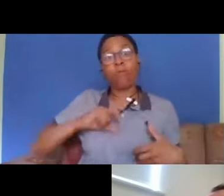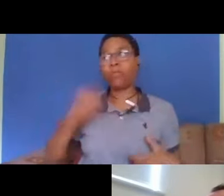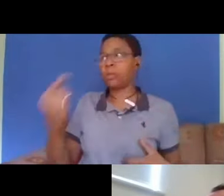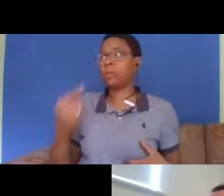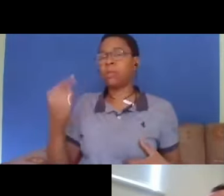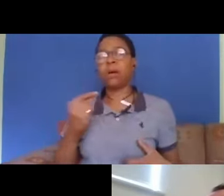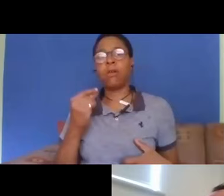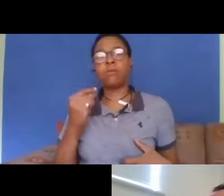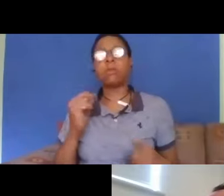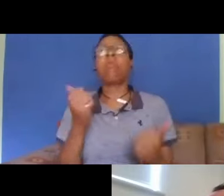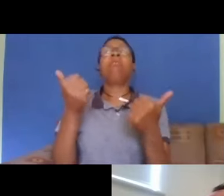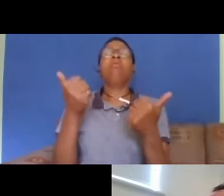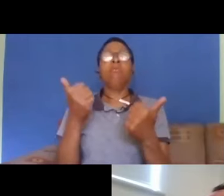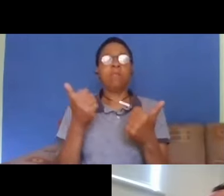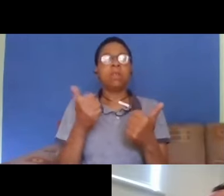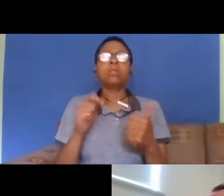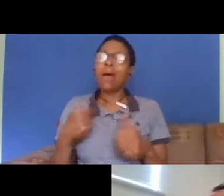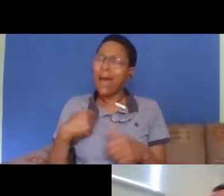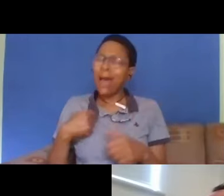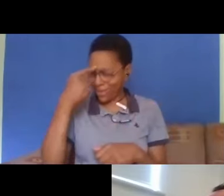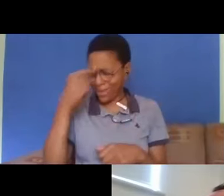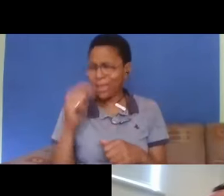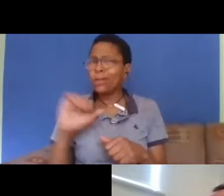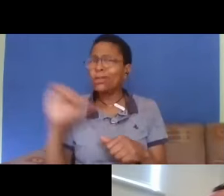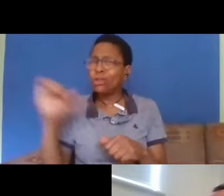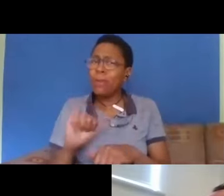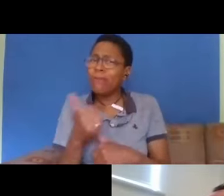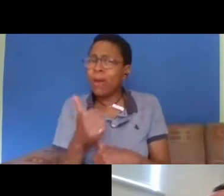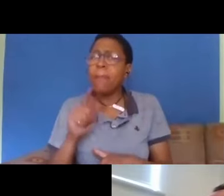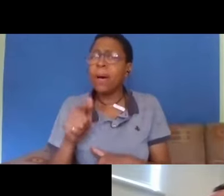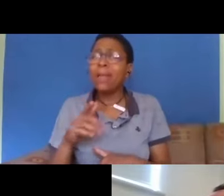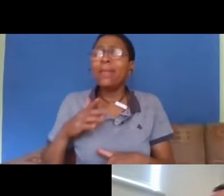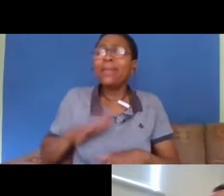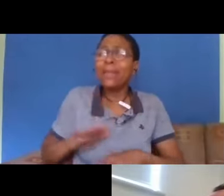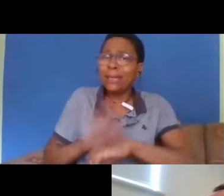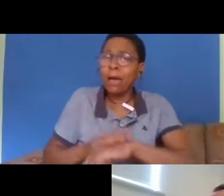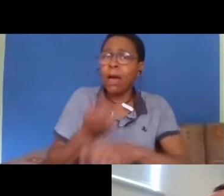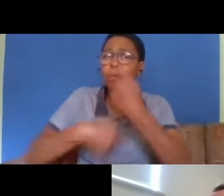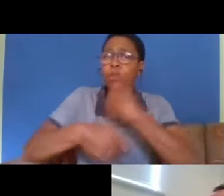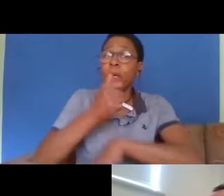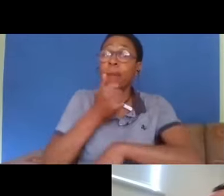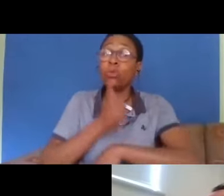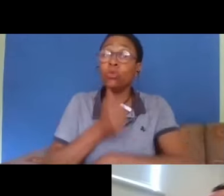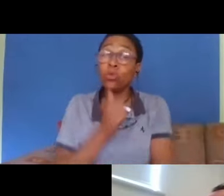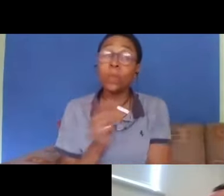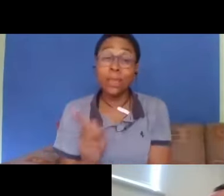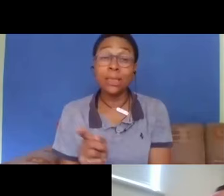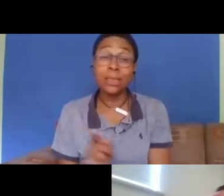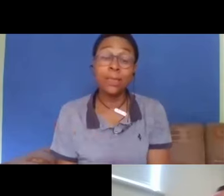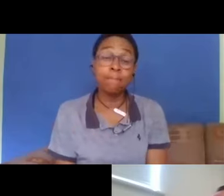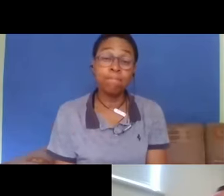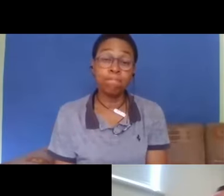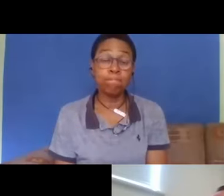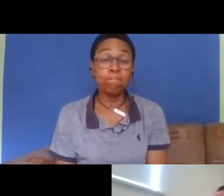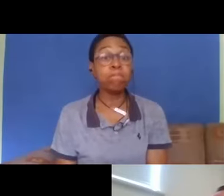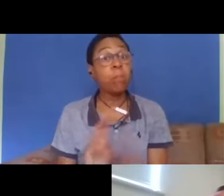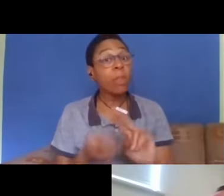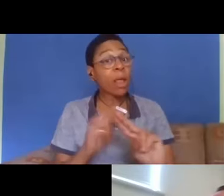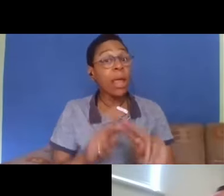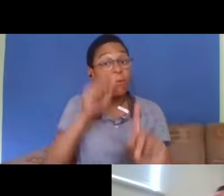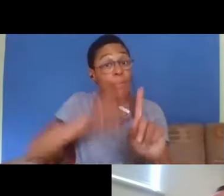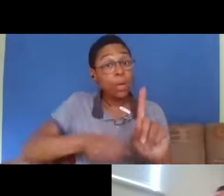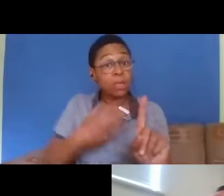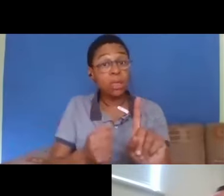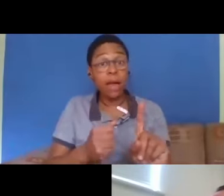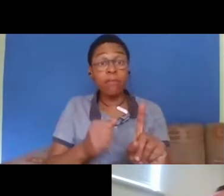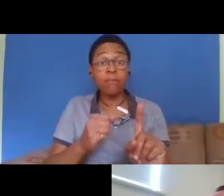is probably going to be fine. If someone has got significant asthma, then that might be an